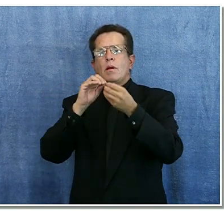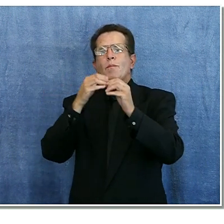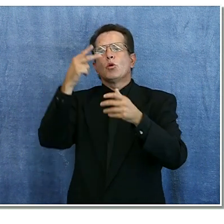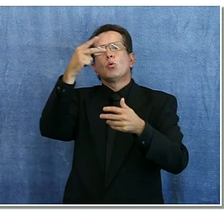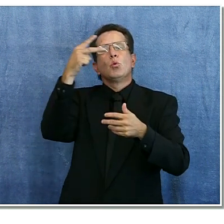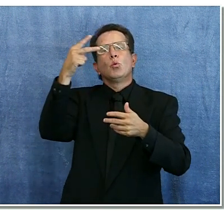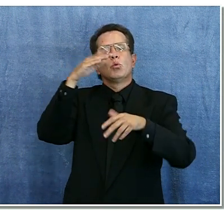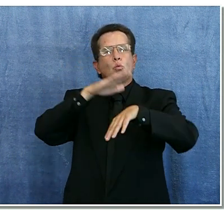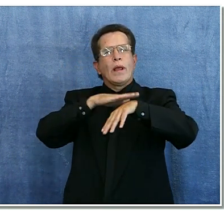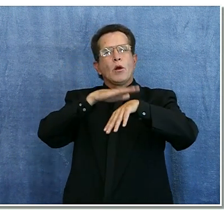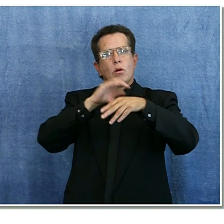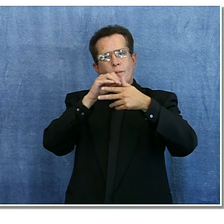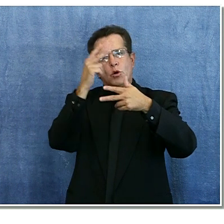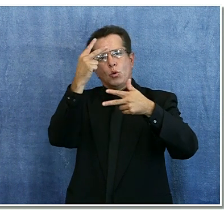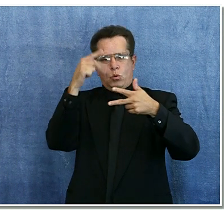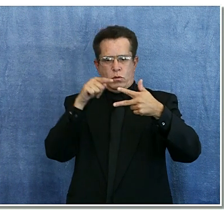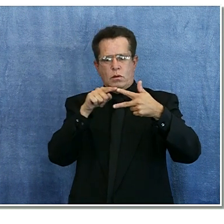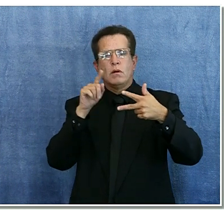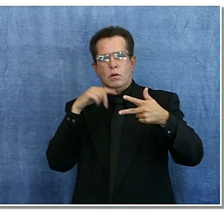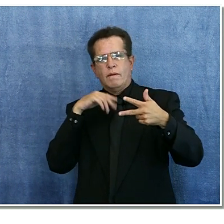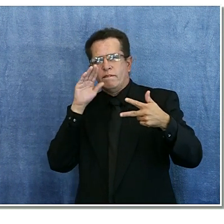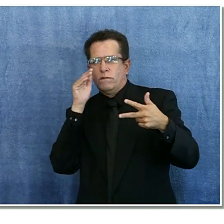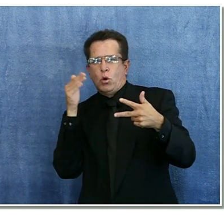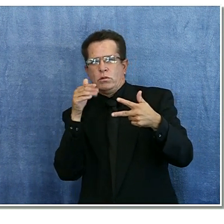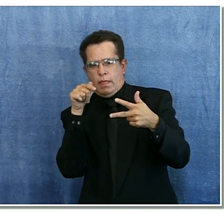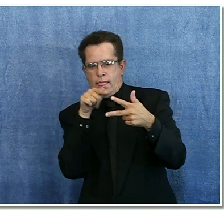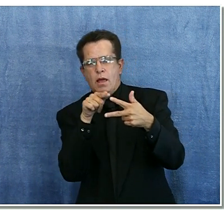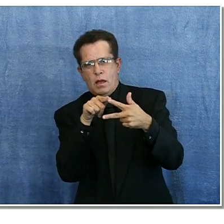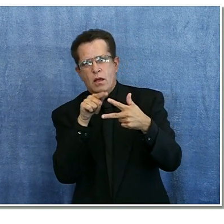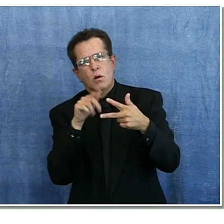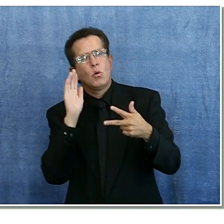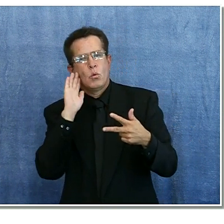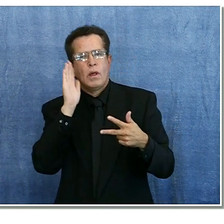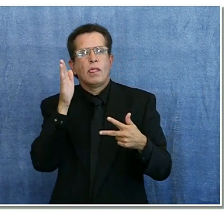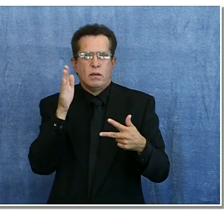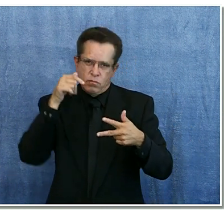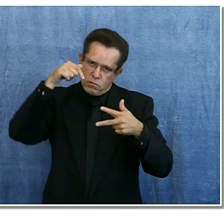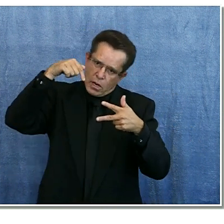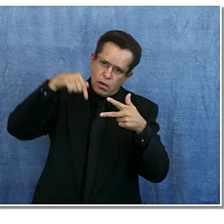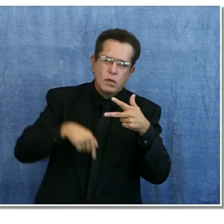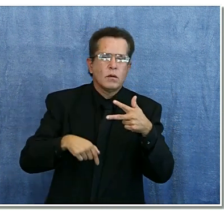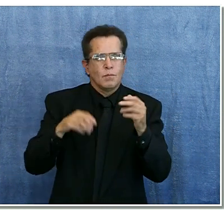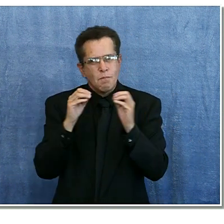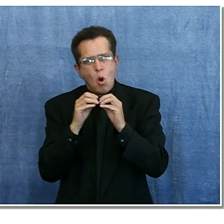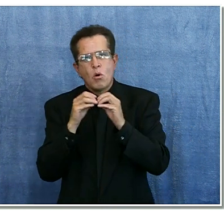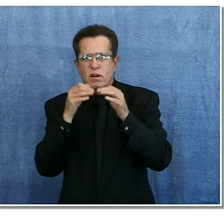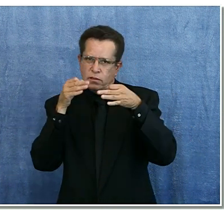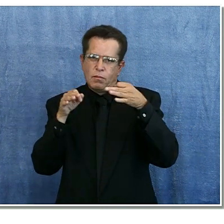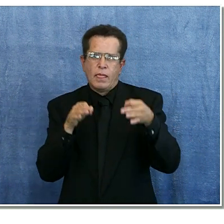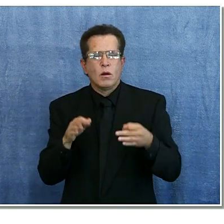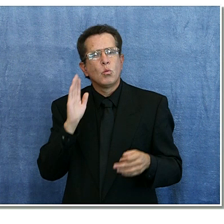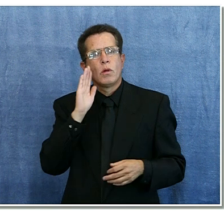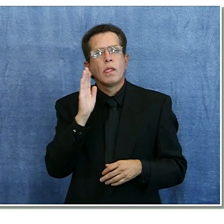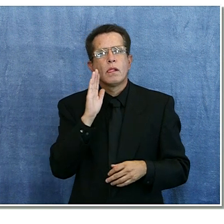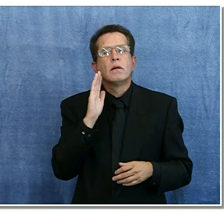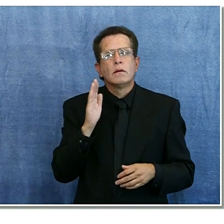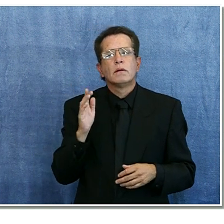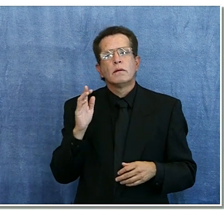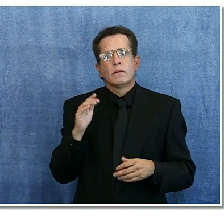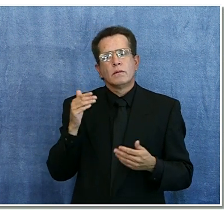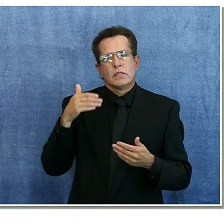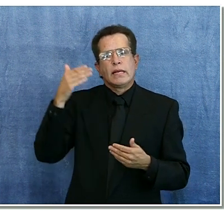focused on community outbreaks. And we'll talk about that in detail in just a moment.